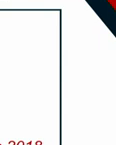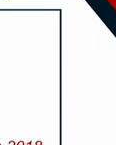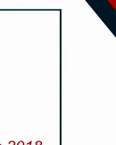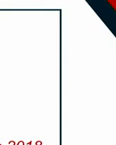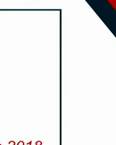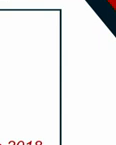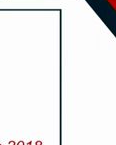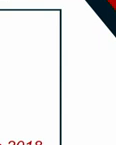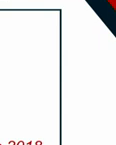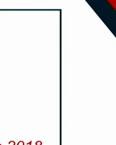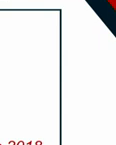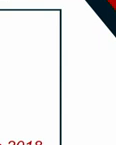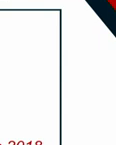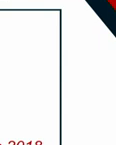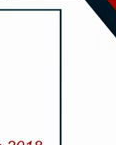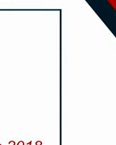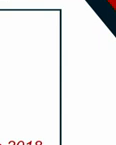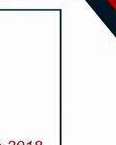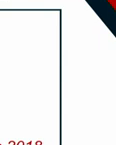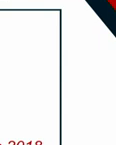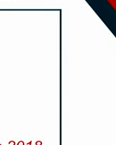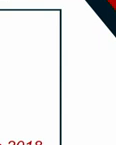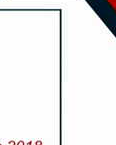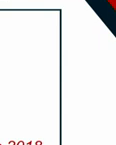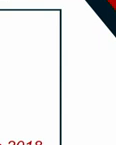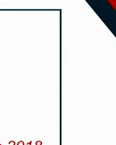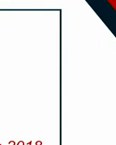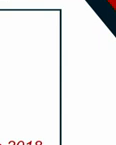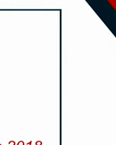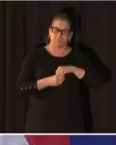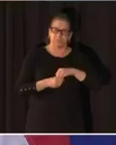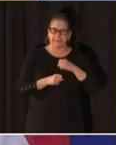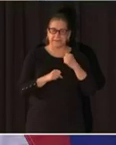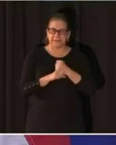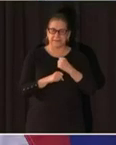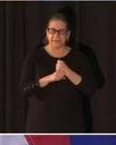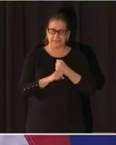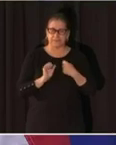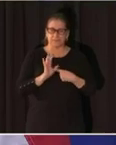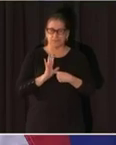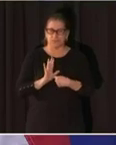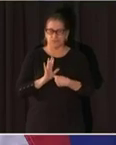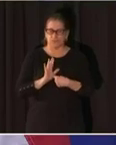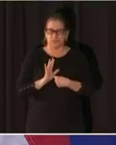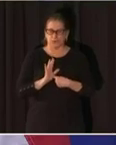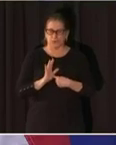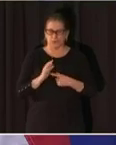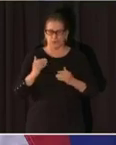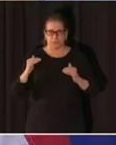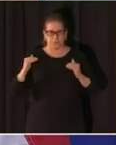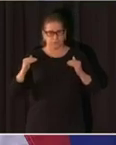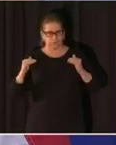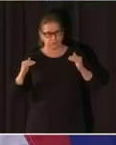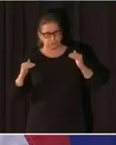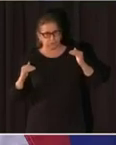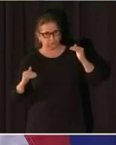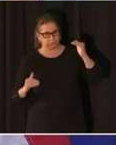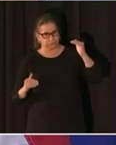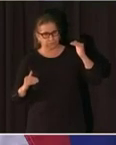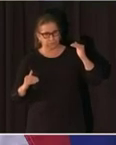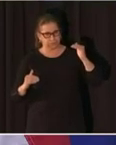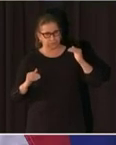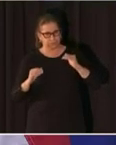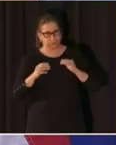days continues to reflect very significant disparities in how this virus is affecting